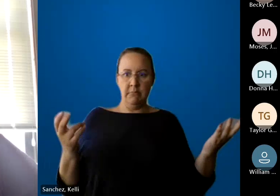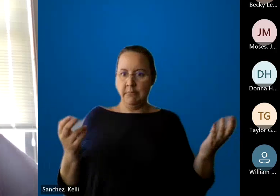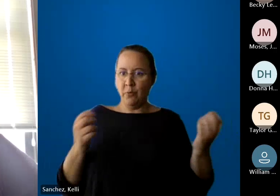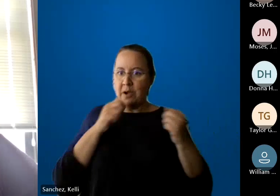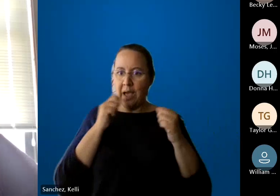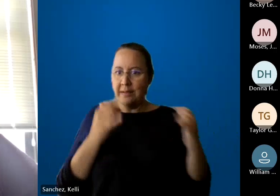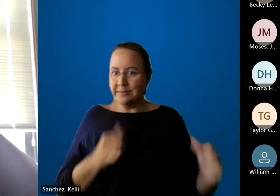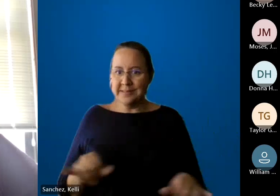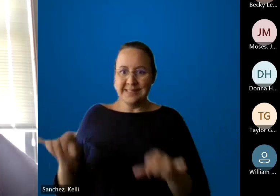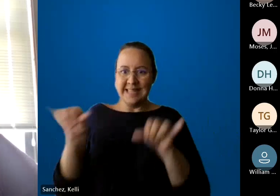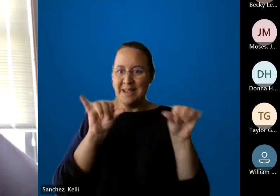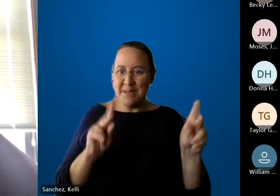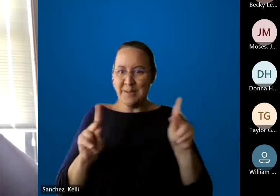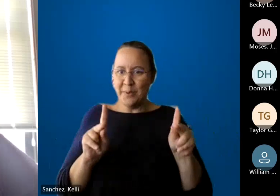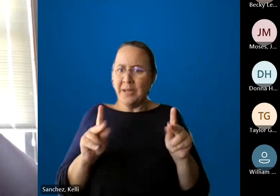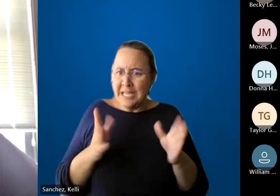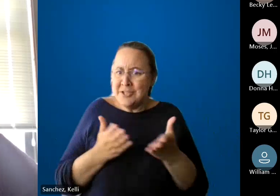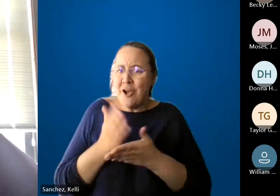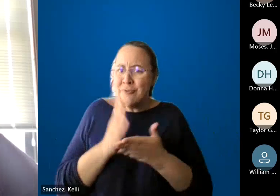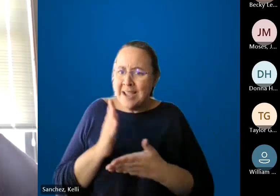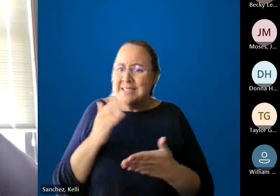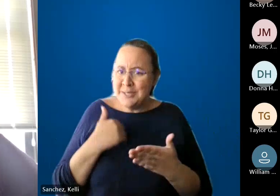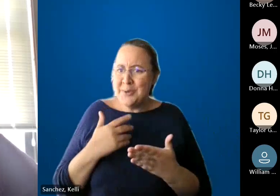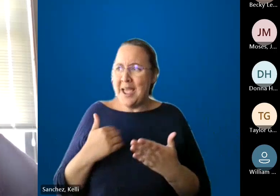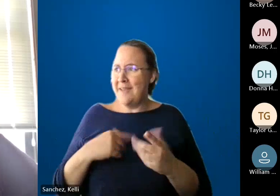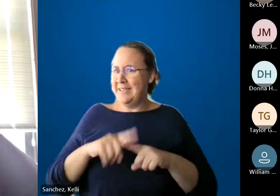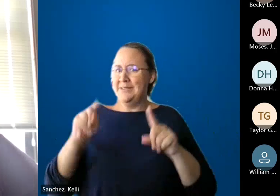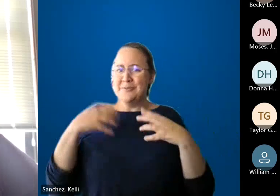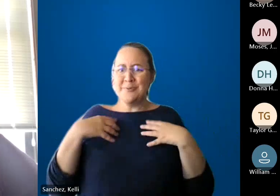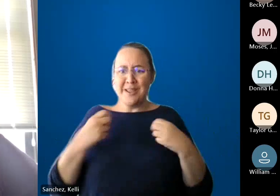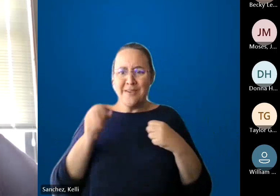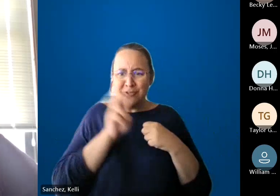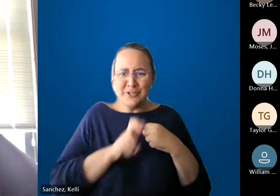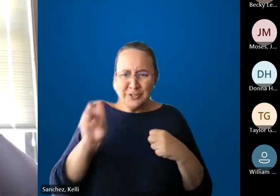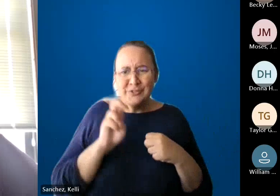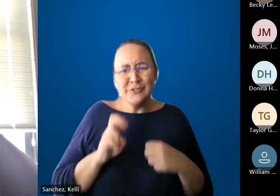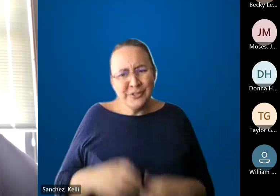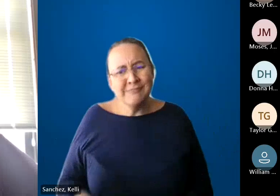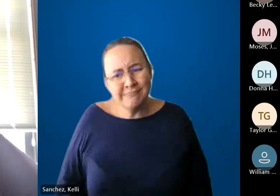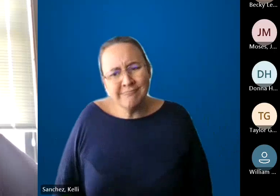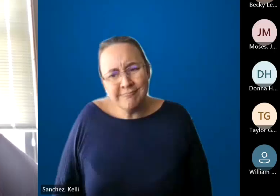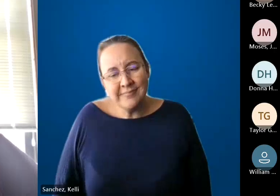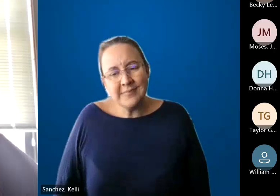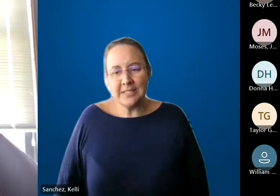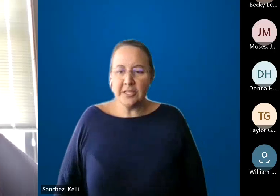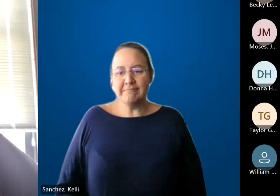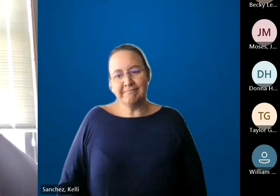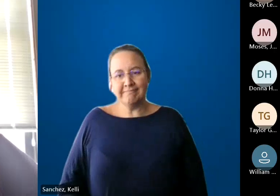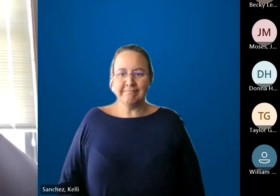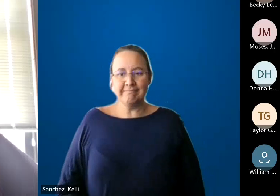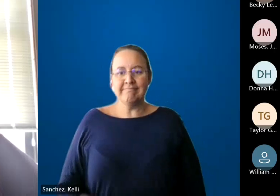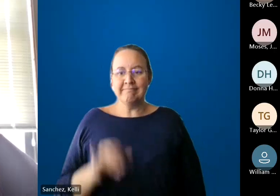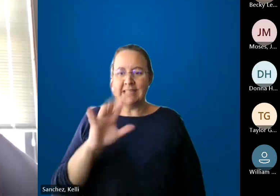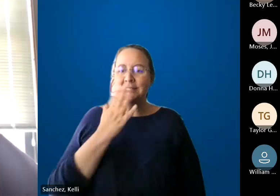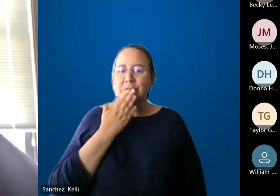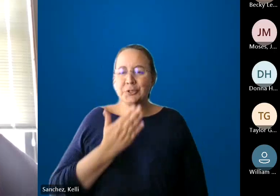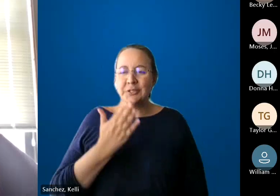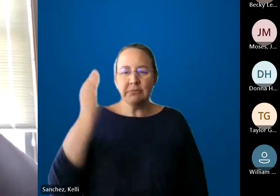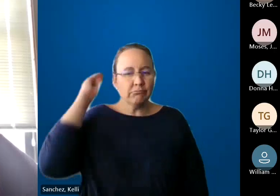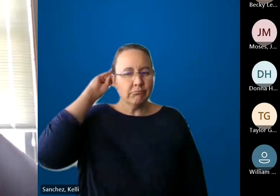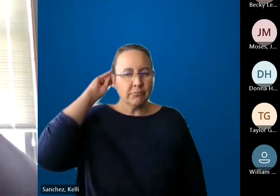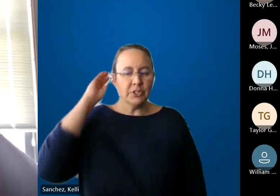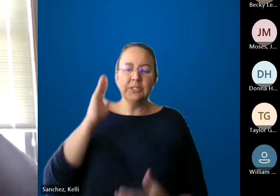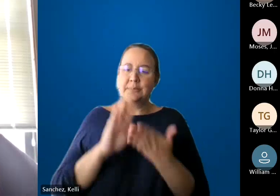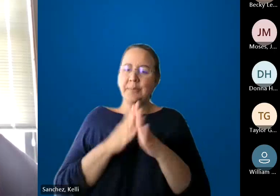okay, and to accept that. Yeah, I feel like that's a good thing, just being there